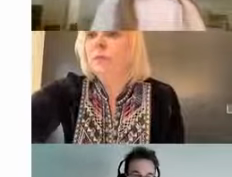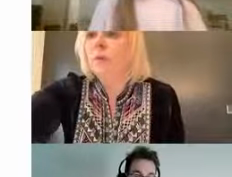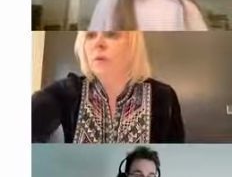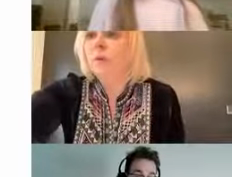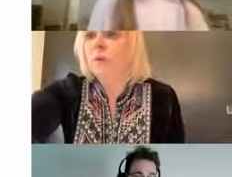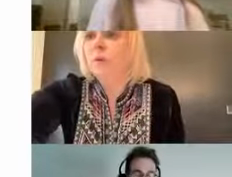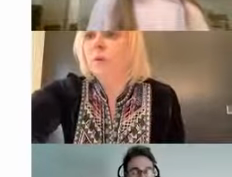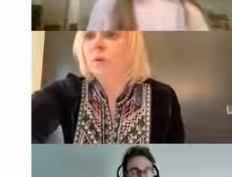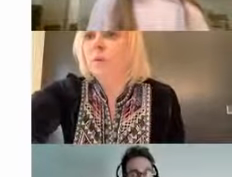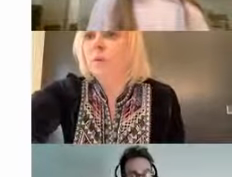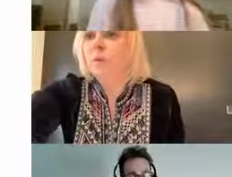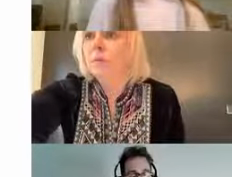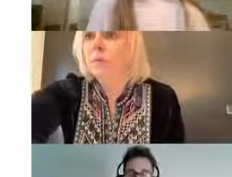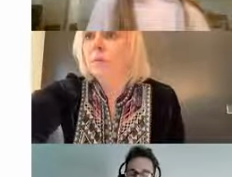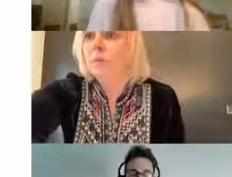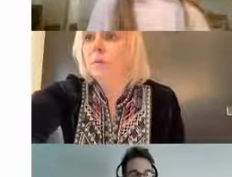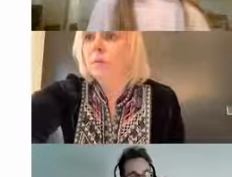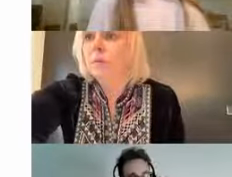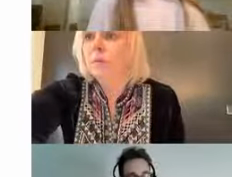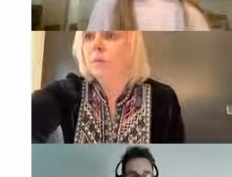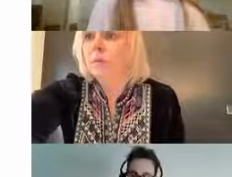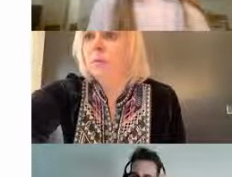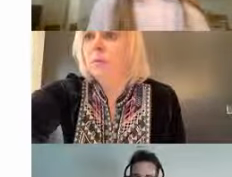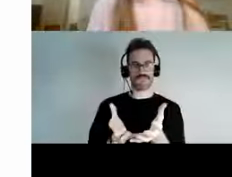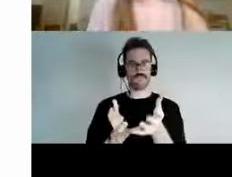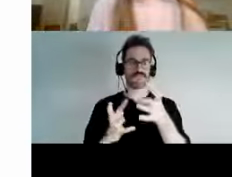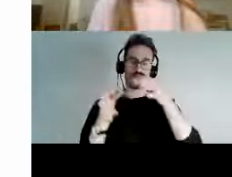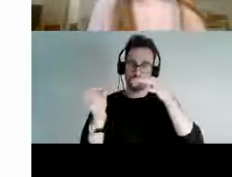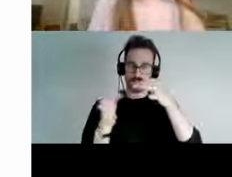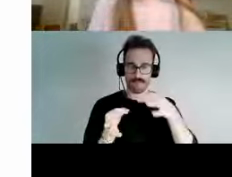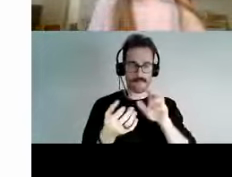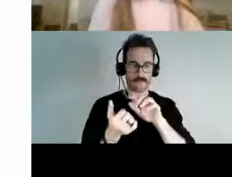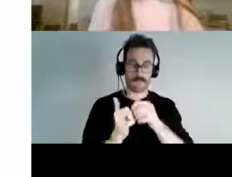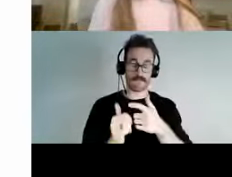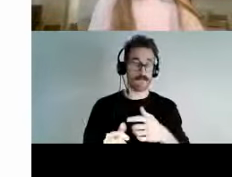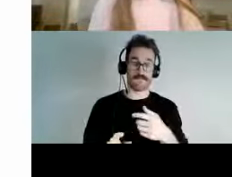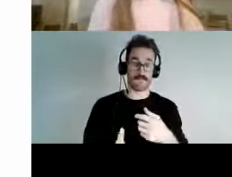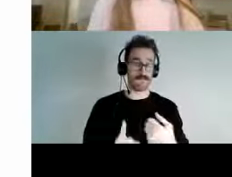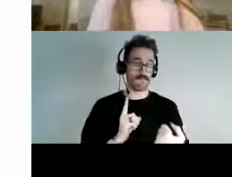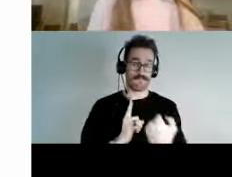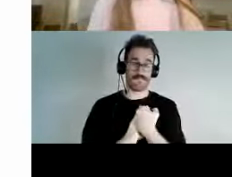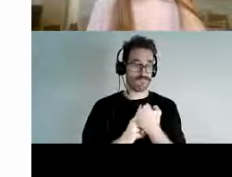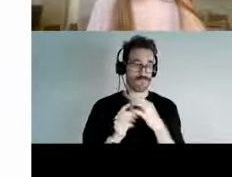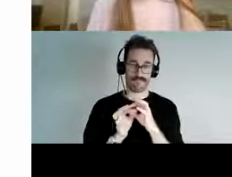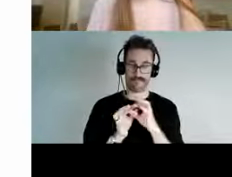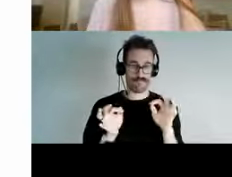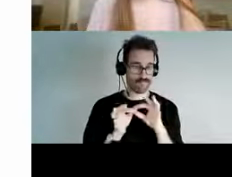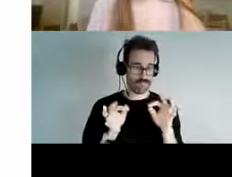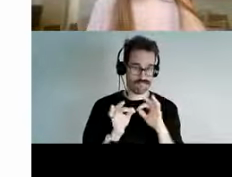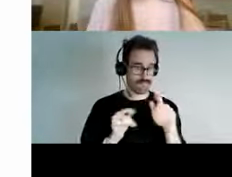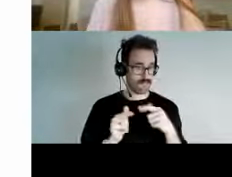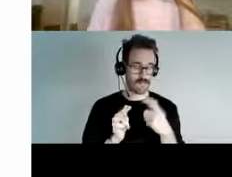great overview and really moving statement of many statements I think you've said around the need